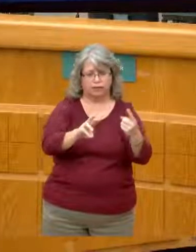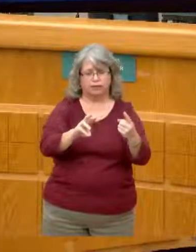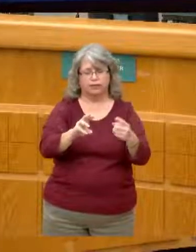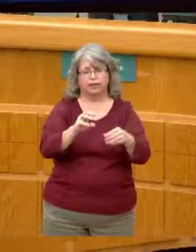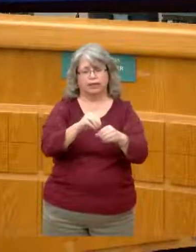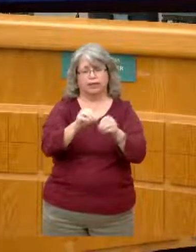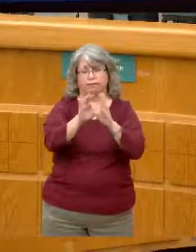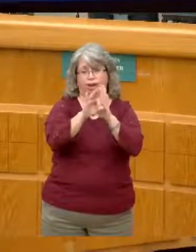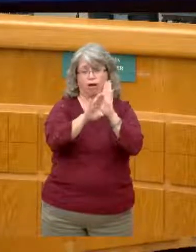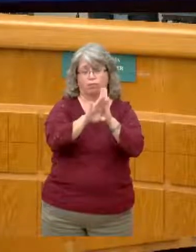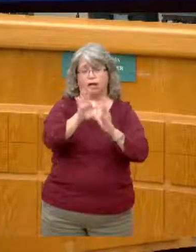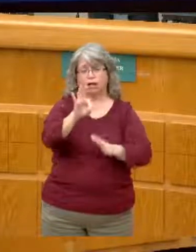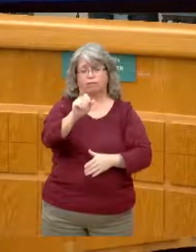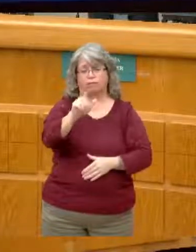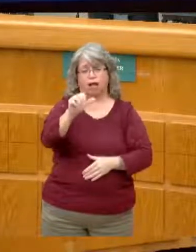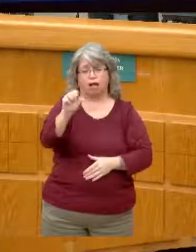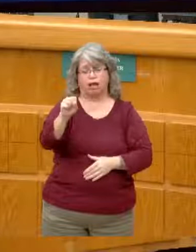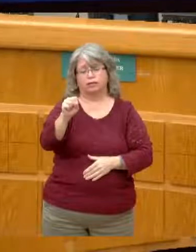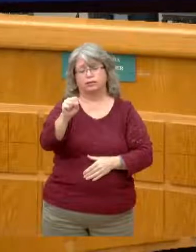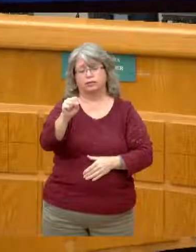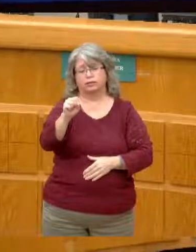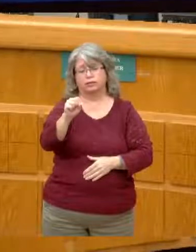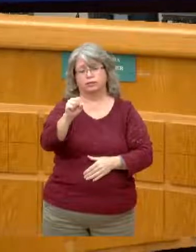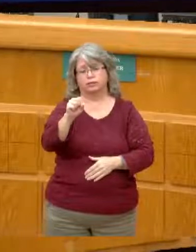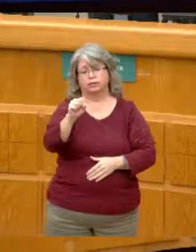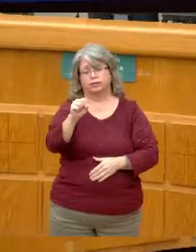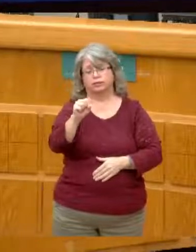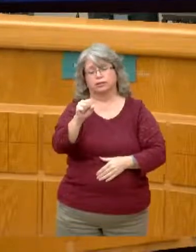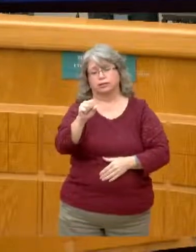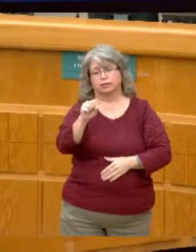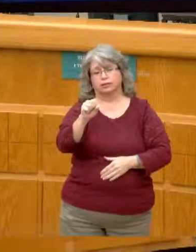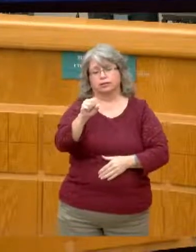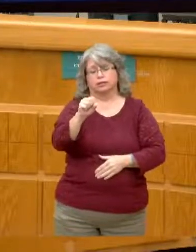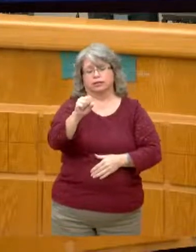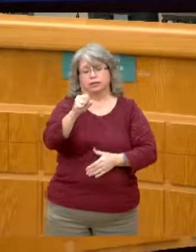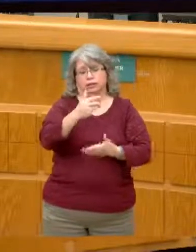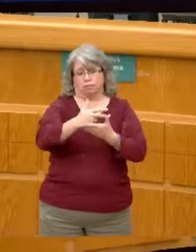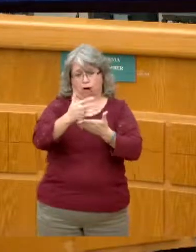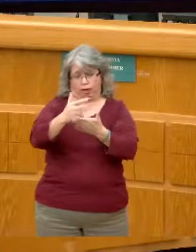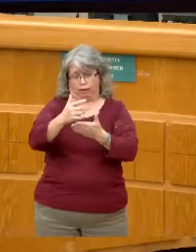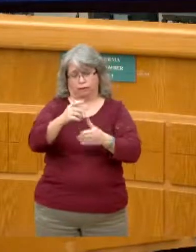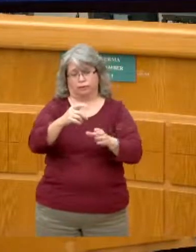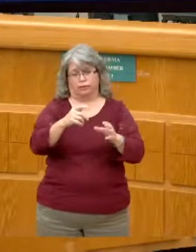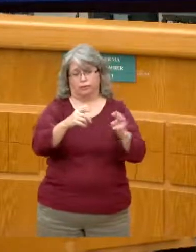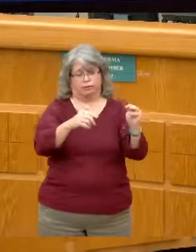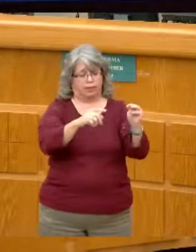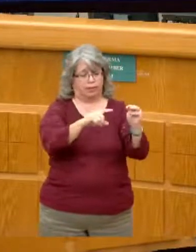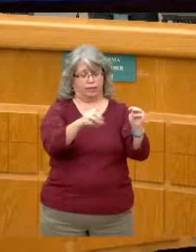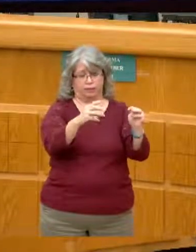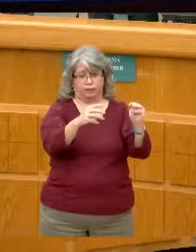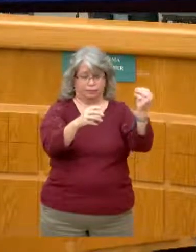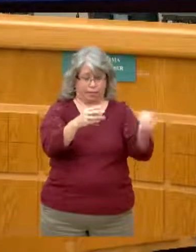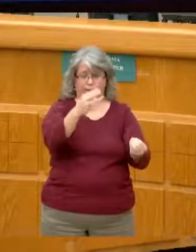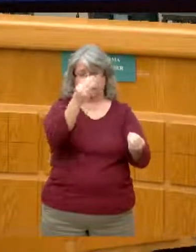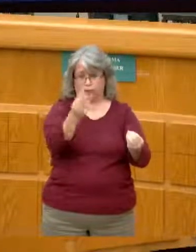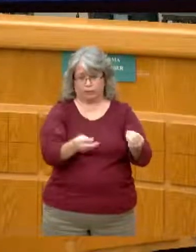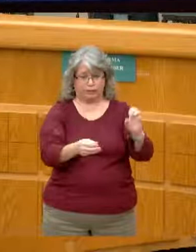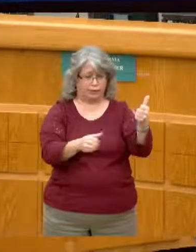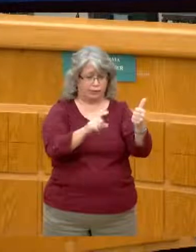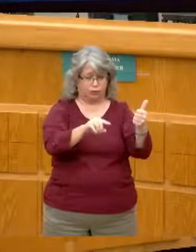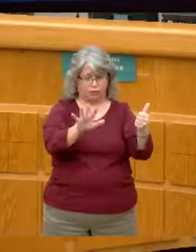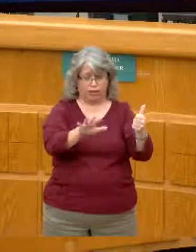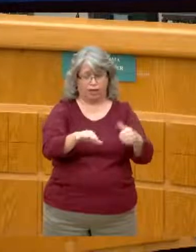lot on SBID in the Flower Bluff area, Mondays and Wednesdays from 10 to 5, and the Goodwill store on